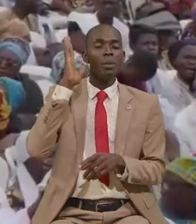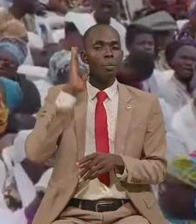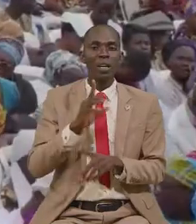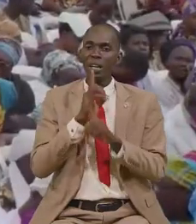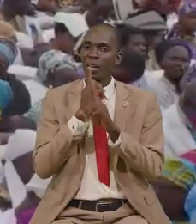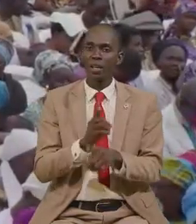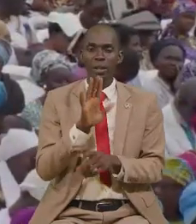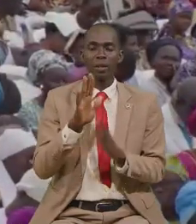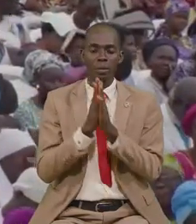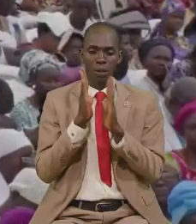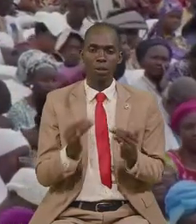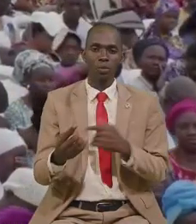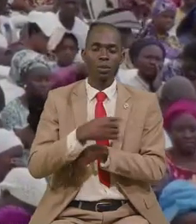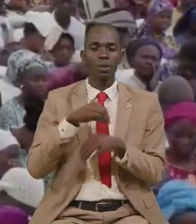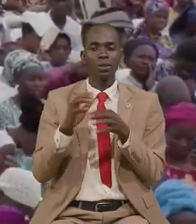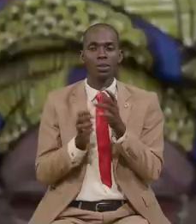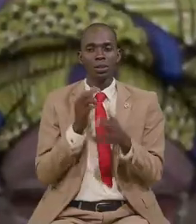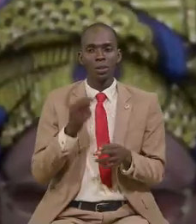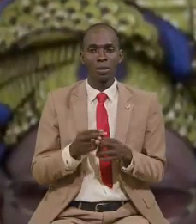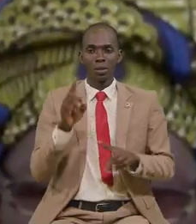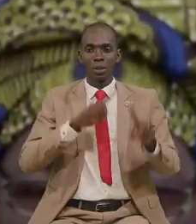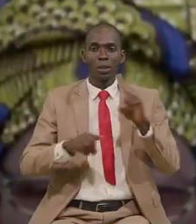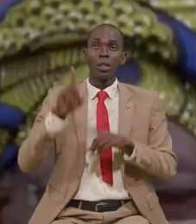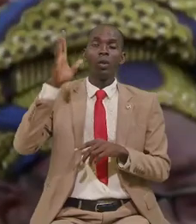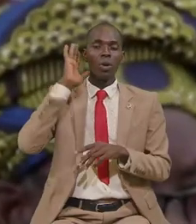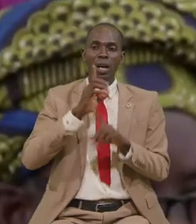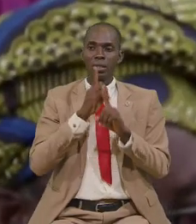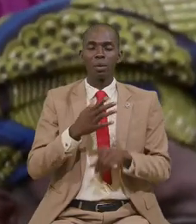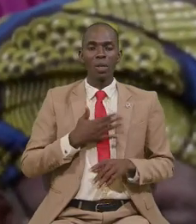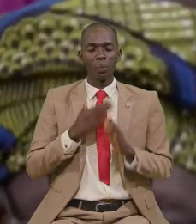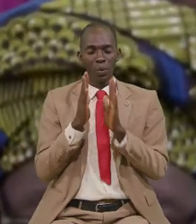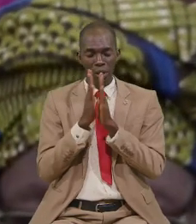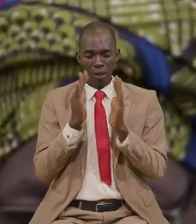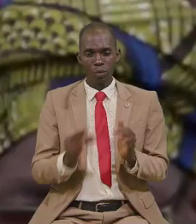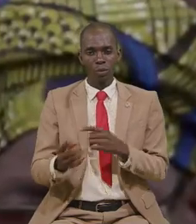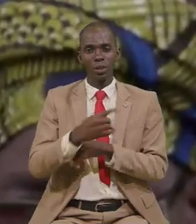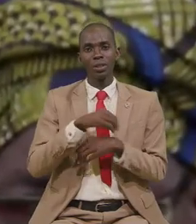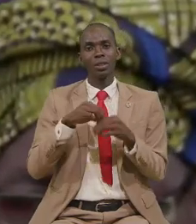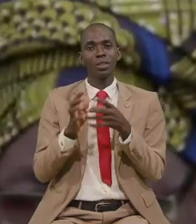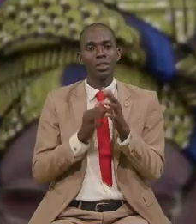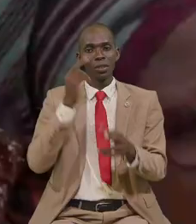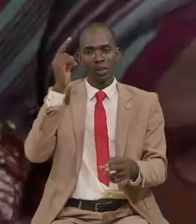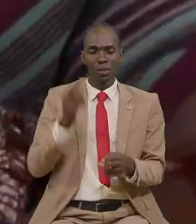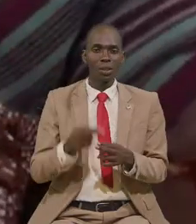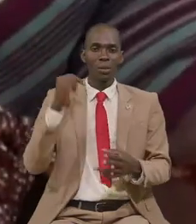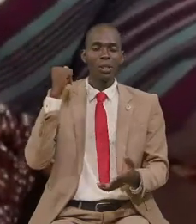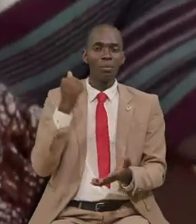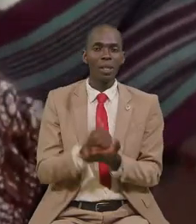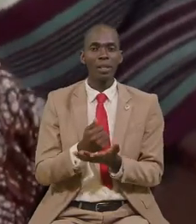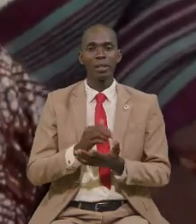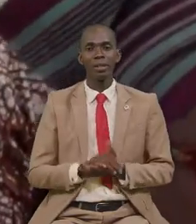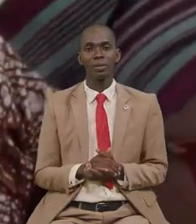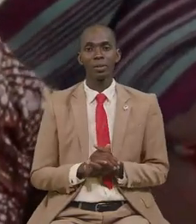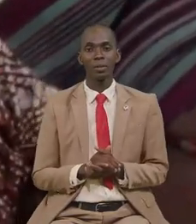today. He will answer my prayer today. He will answer in Jesus' name. Look